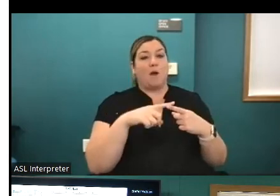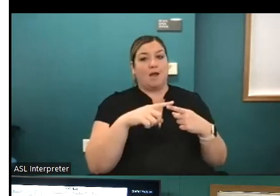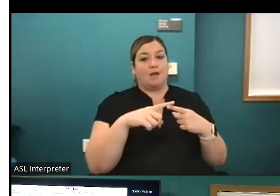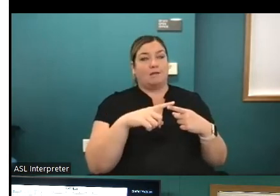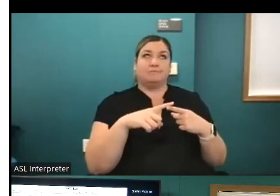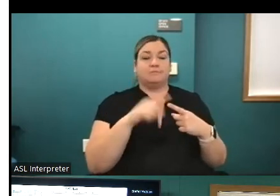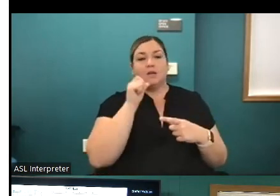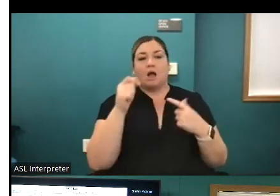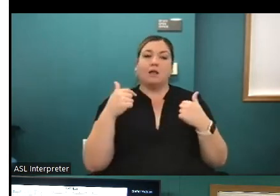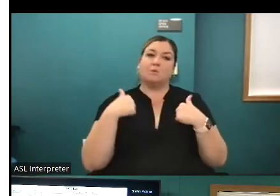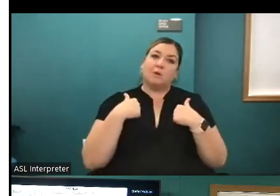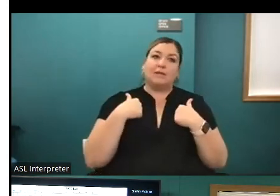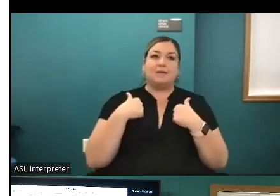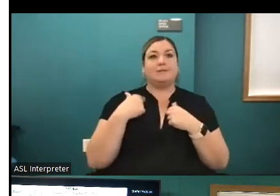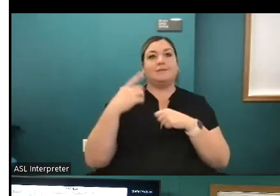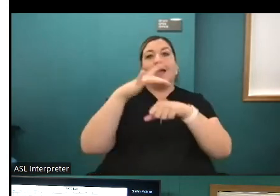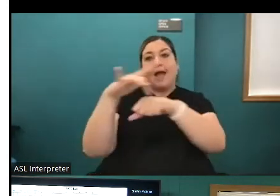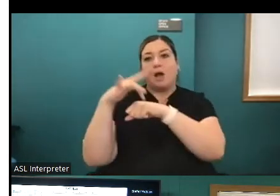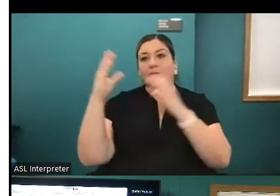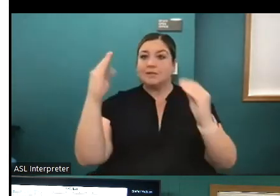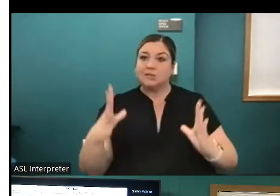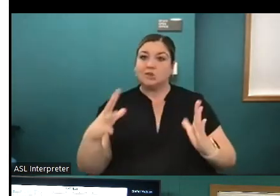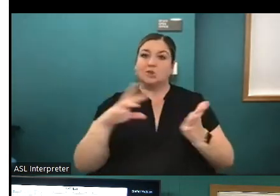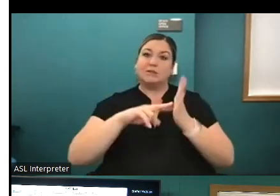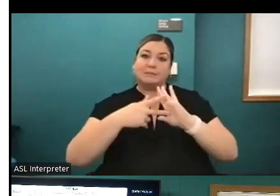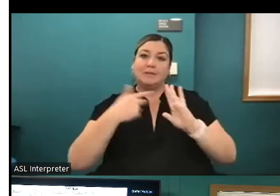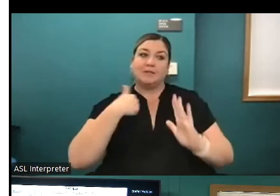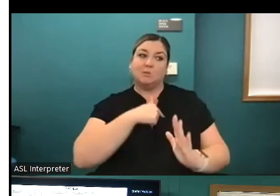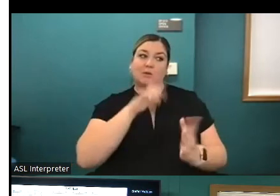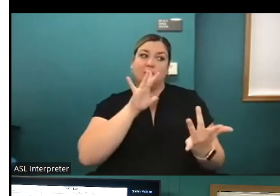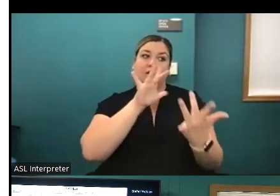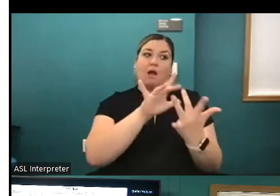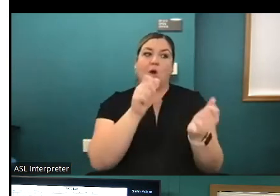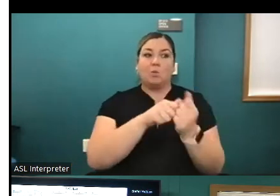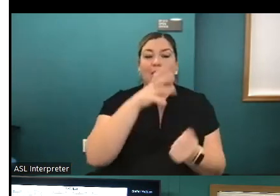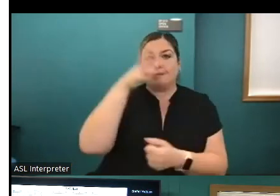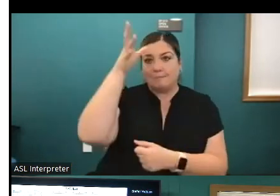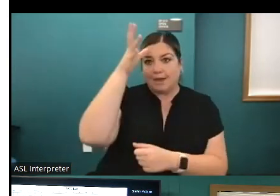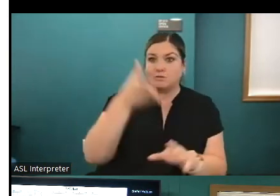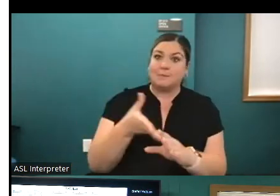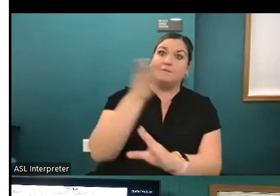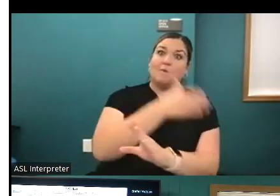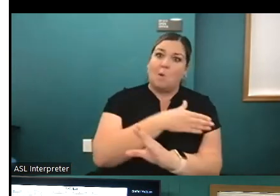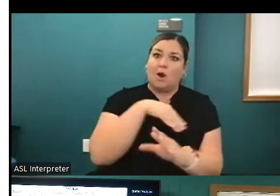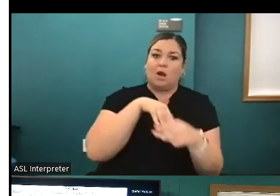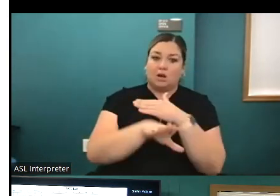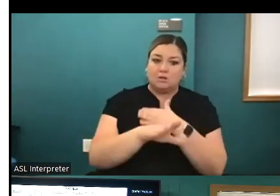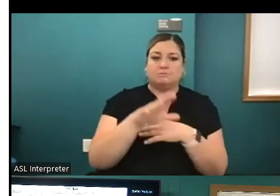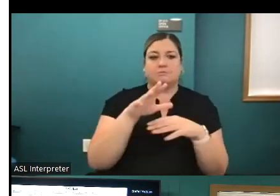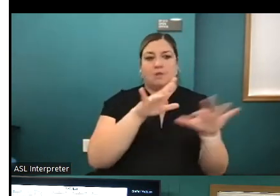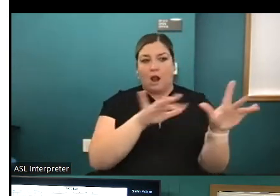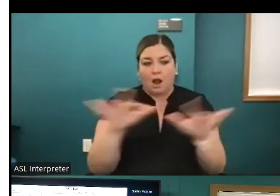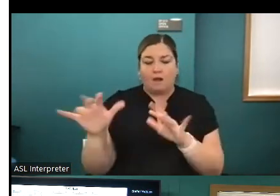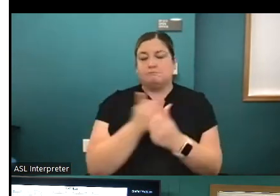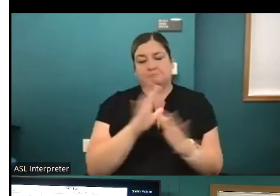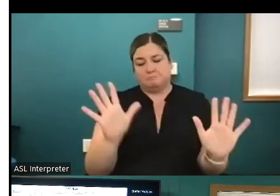we as outreach teachers end up having contact with the parent before they go through this. Yes, yeah.